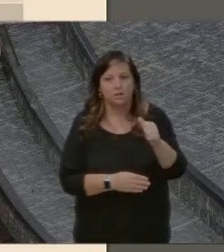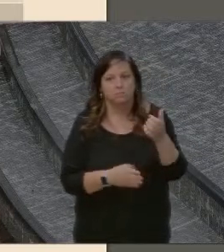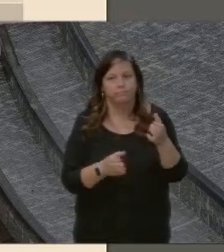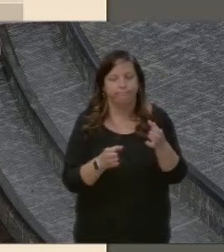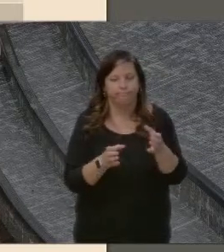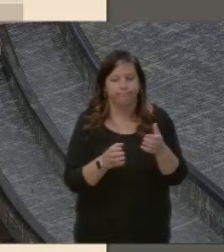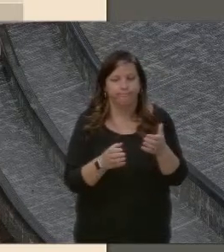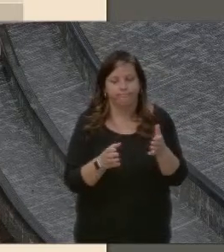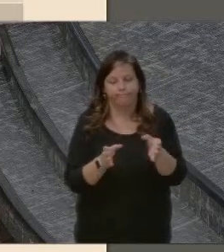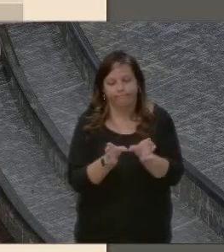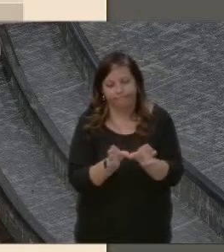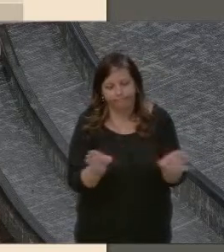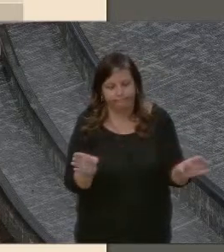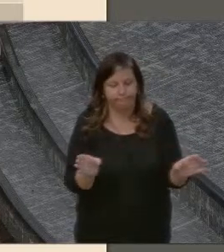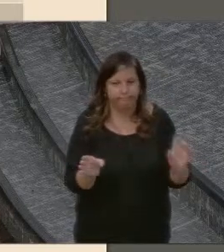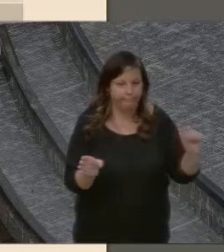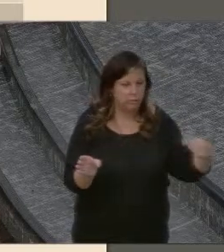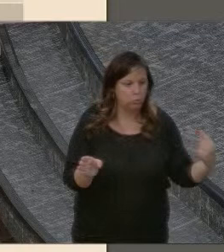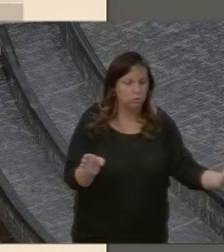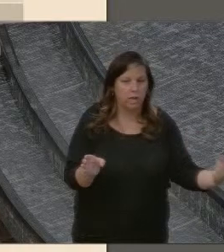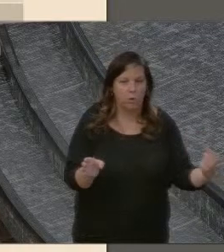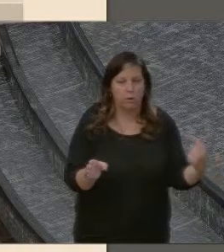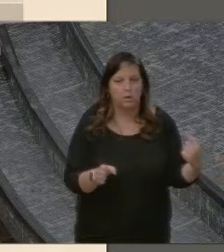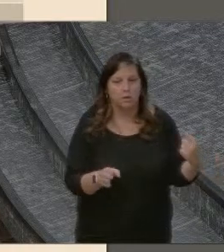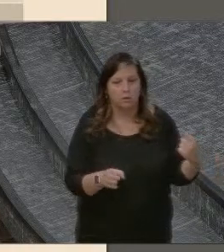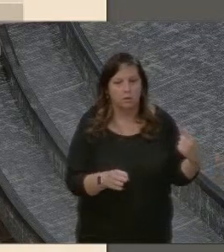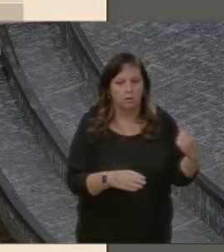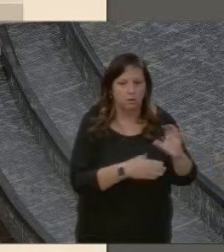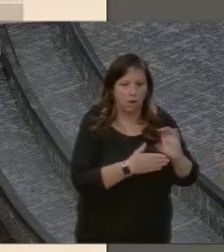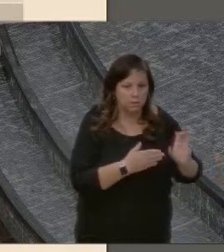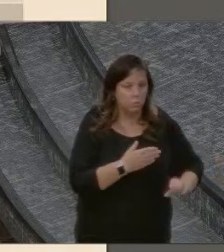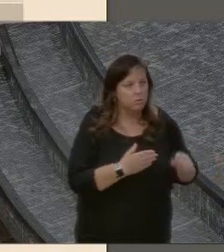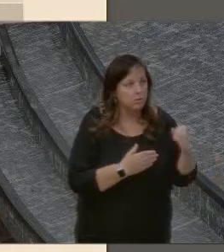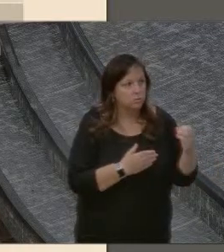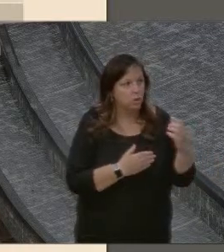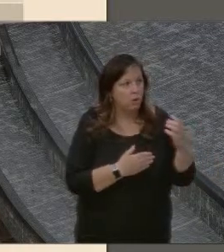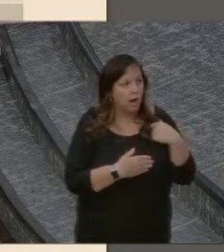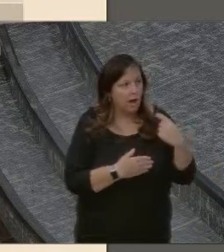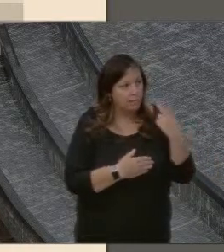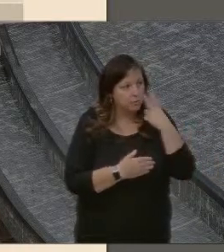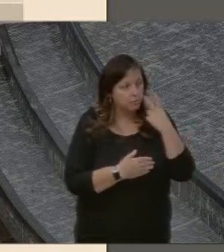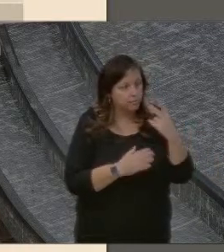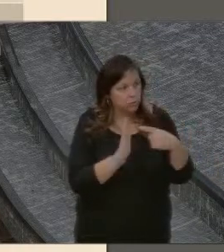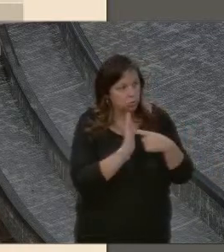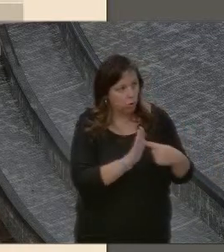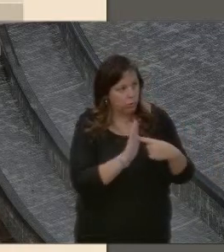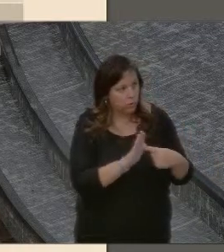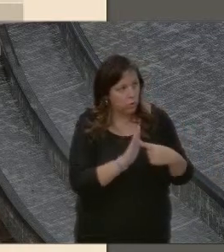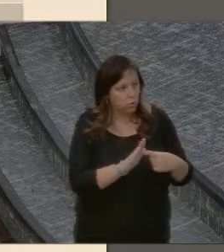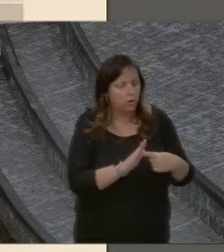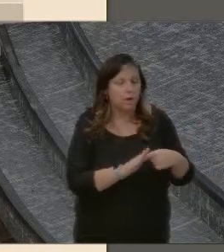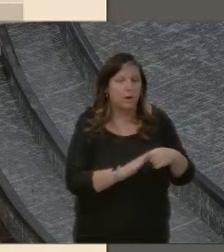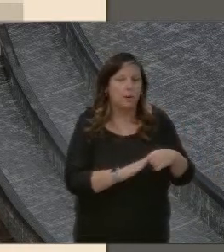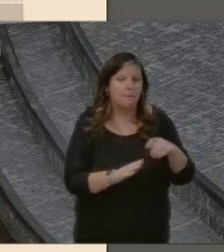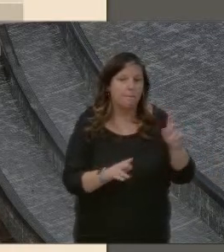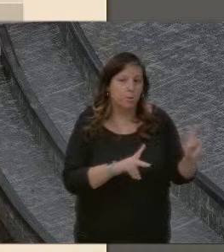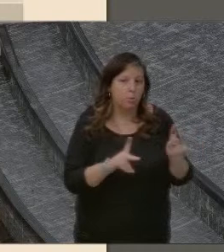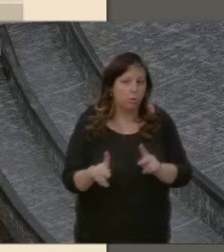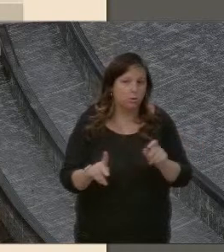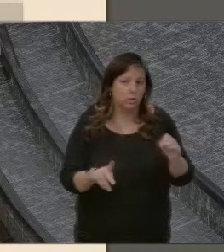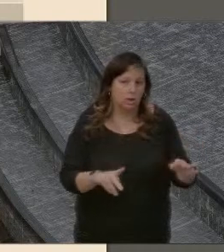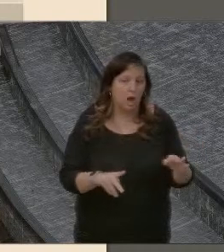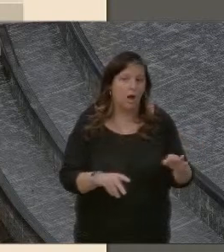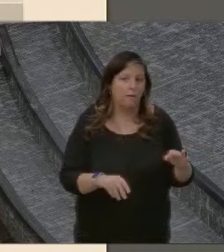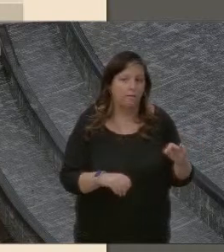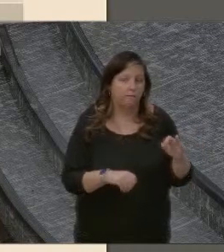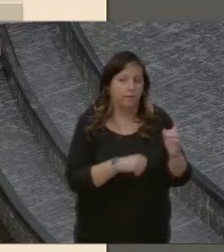I am showing the proportion of infractions that's resolved by whether it's exclusionary discipline,